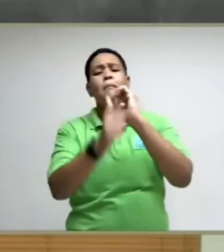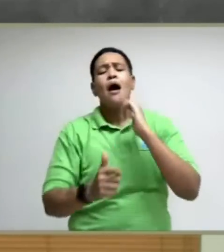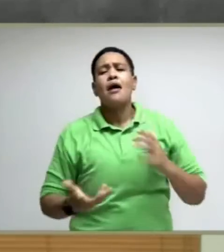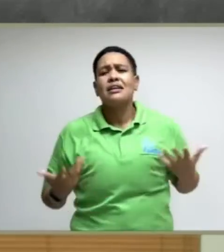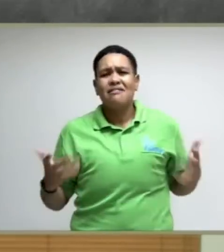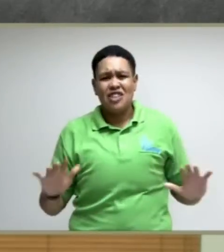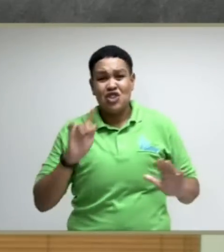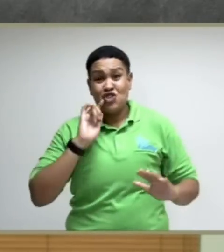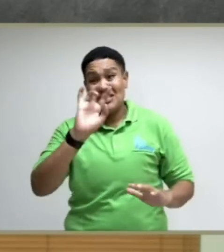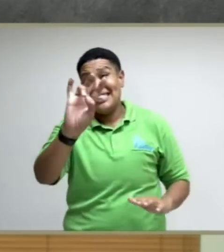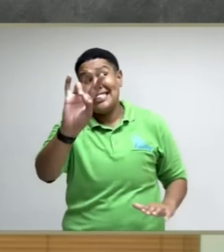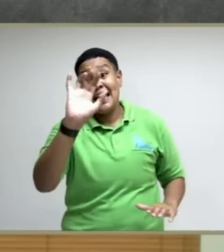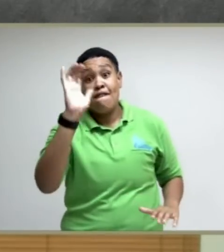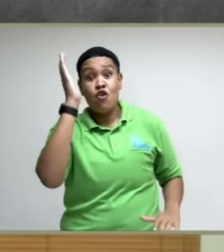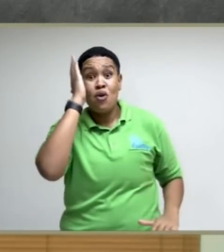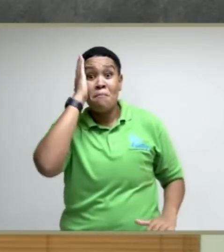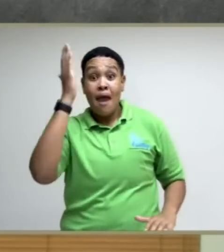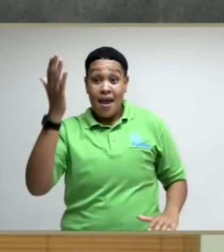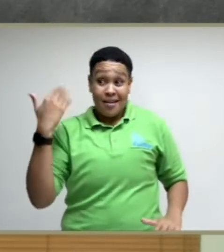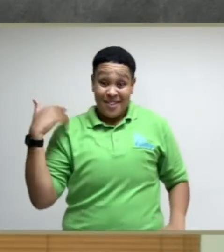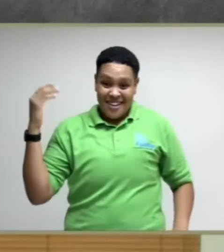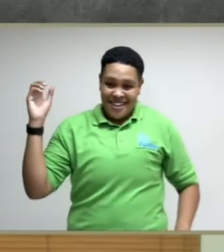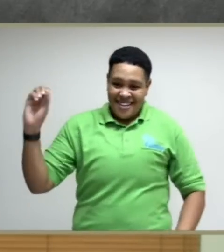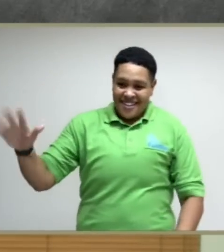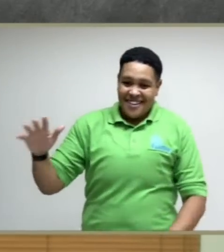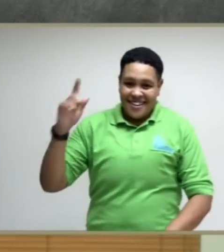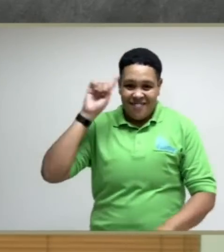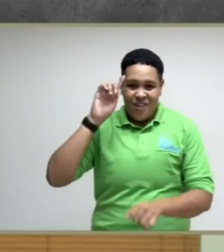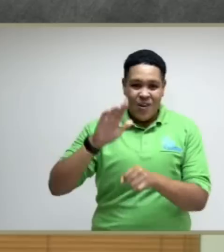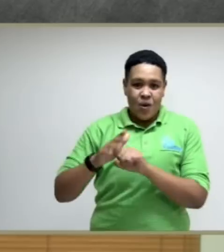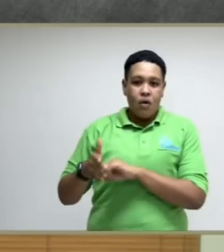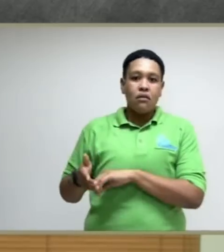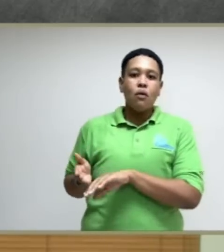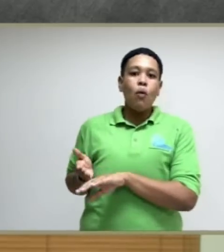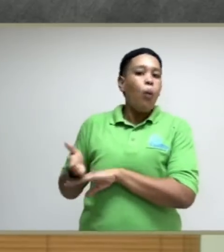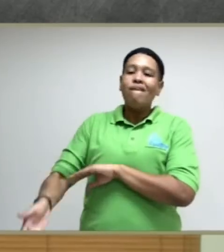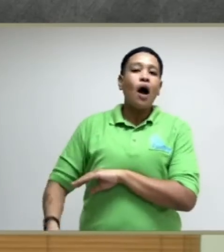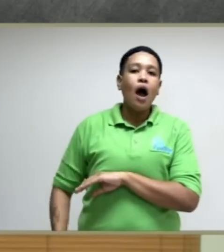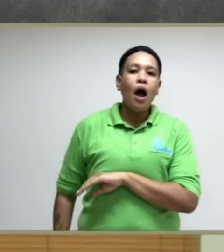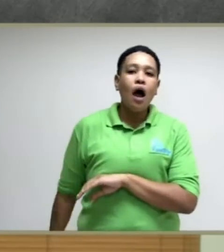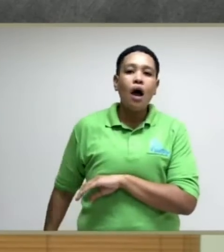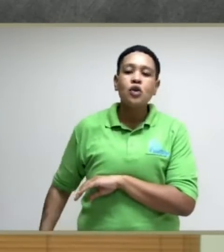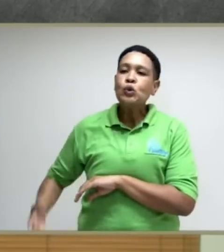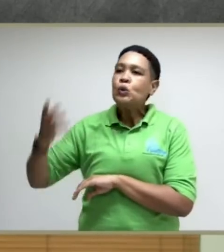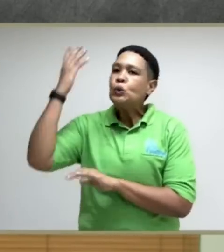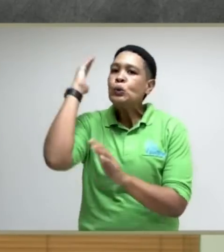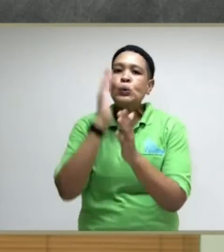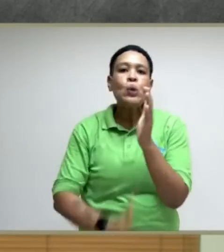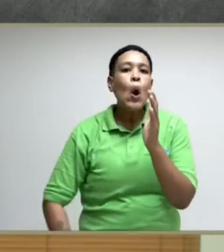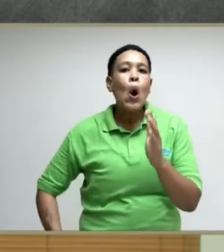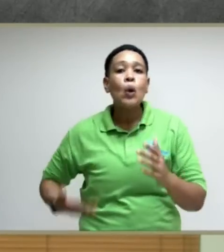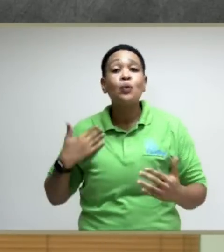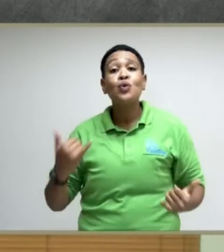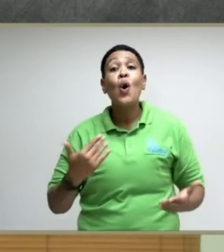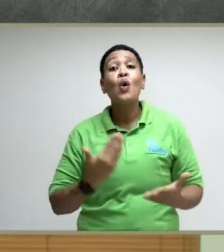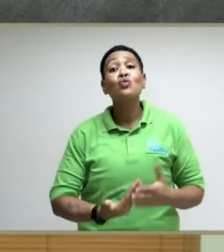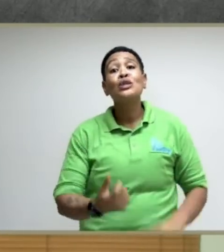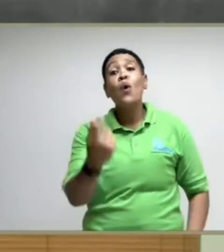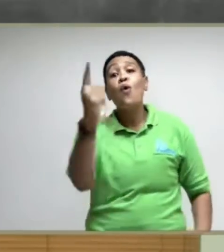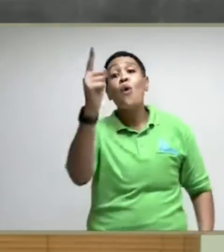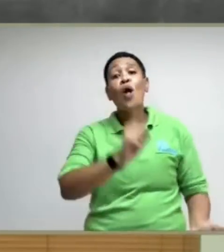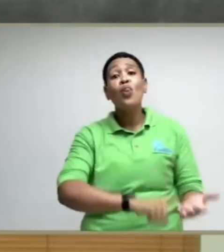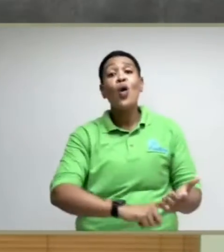the 700 beds that are designated for COVID care. We are now at over 1,100 beds that